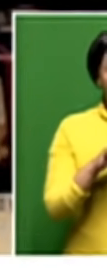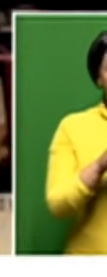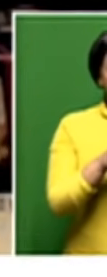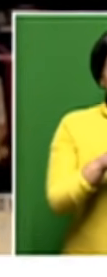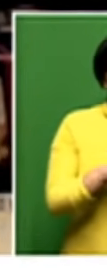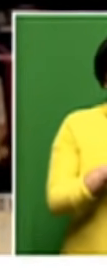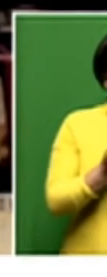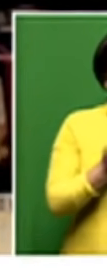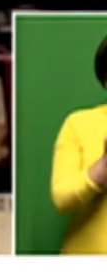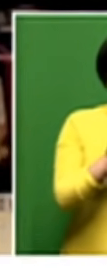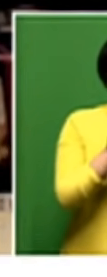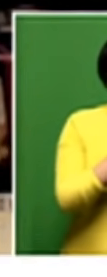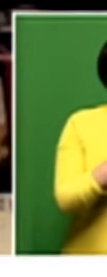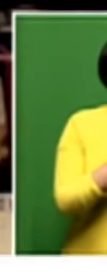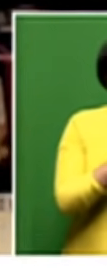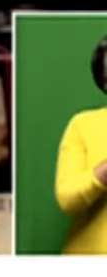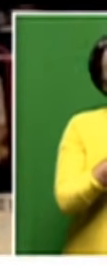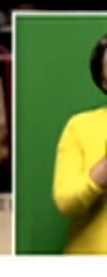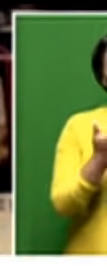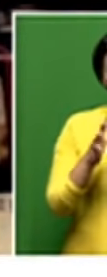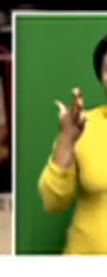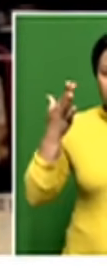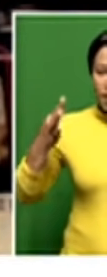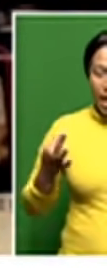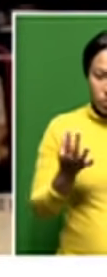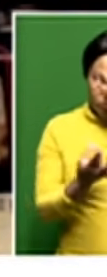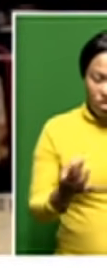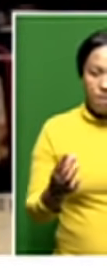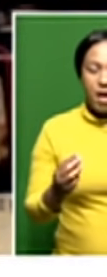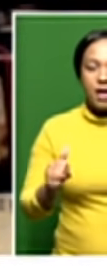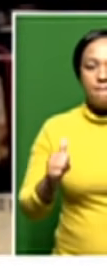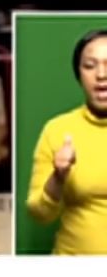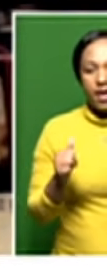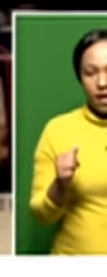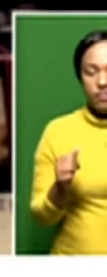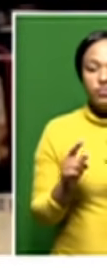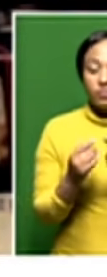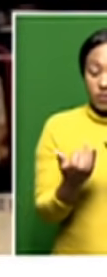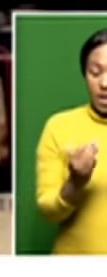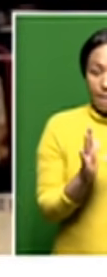supplier, and we chose to take the decision that we took. And the other important thing is that